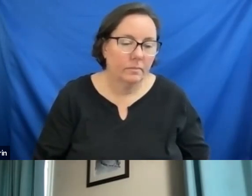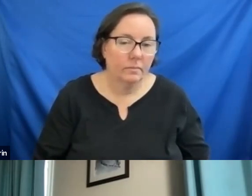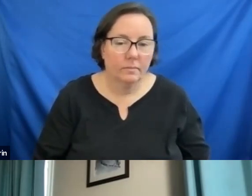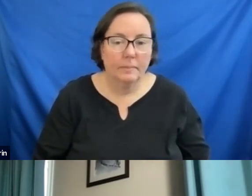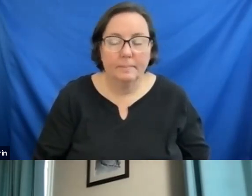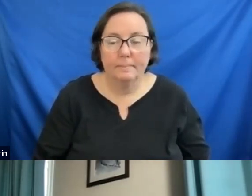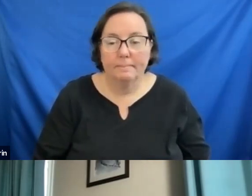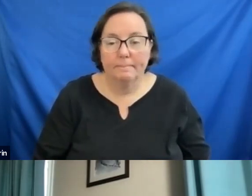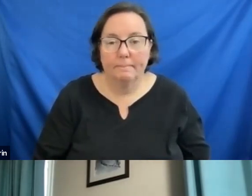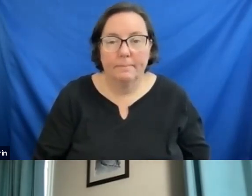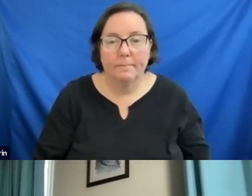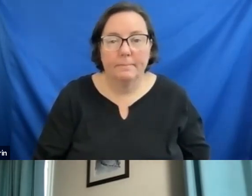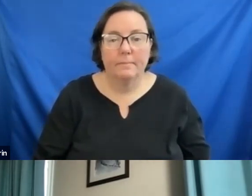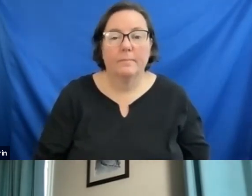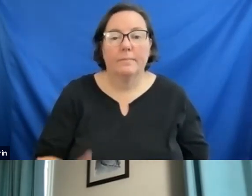kusoo dhawaada. Welcome.